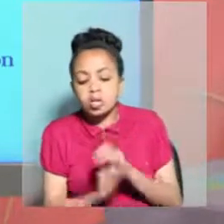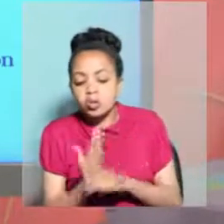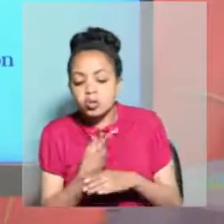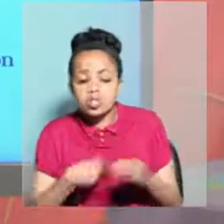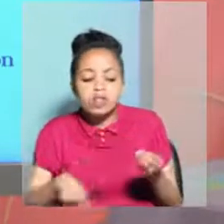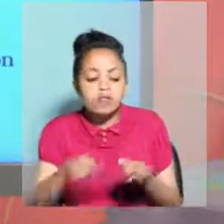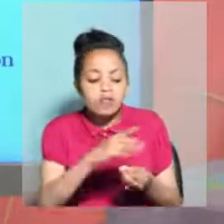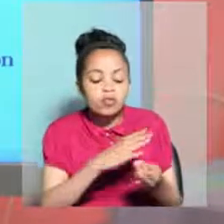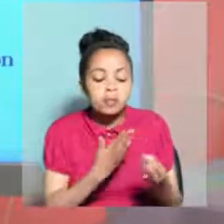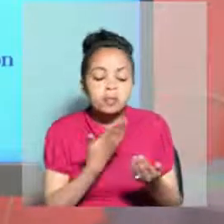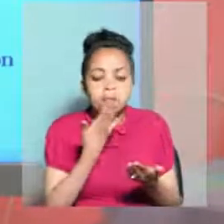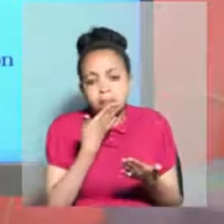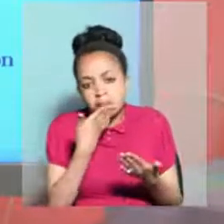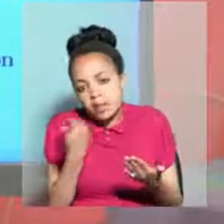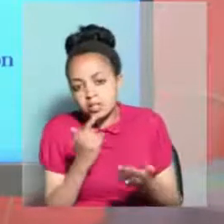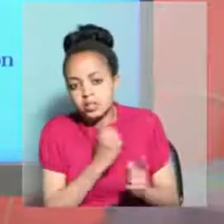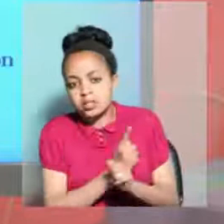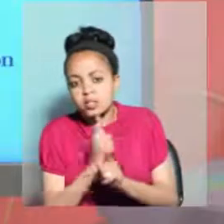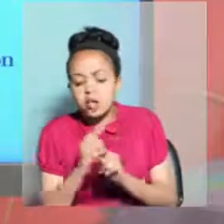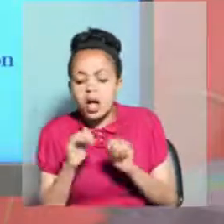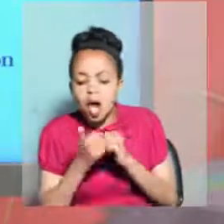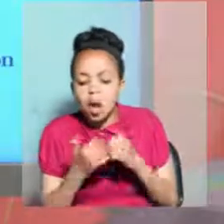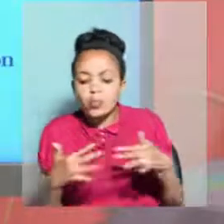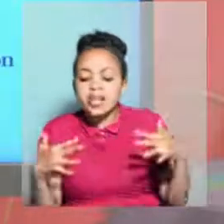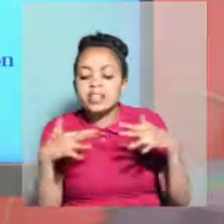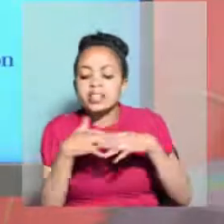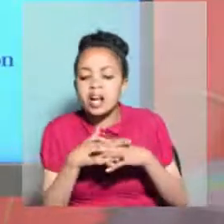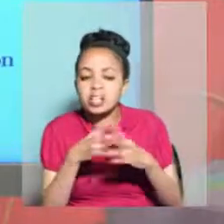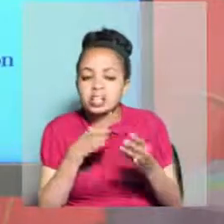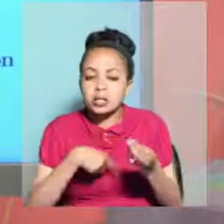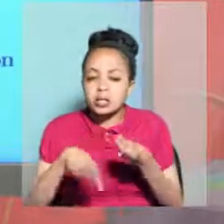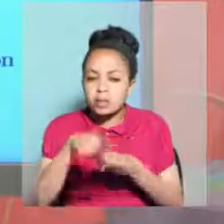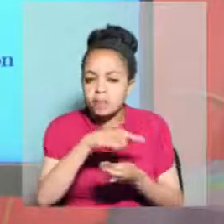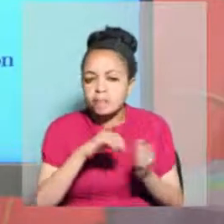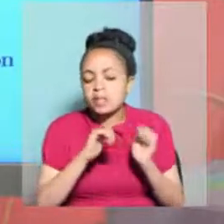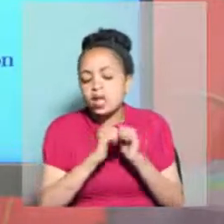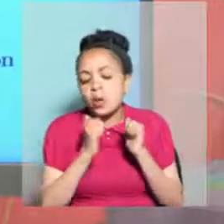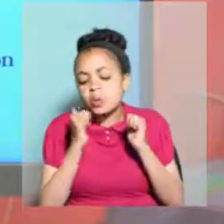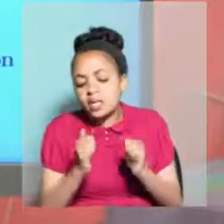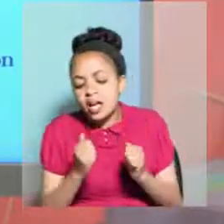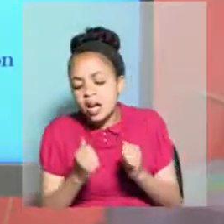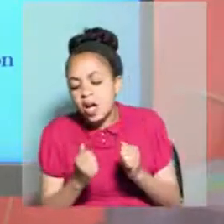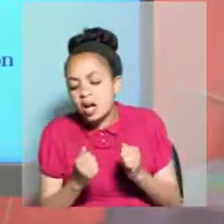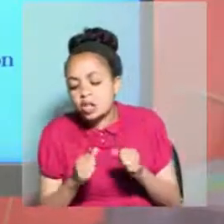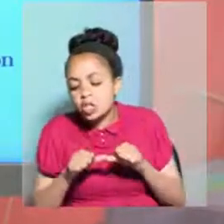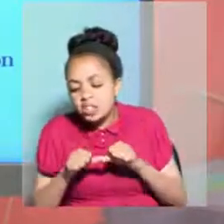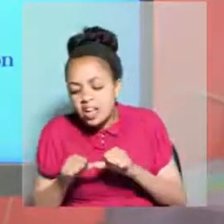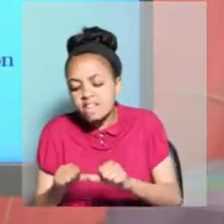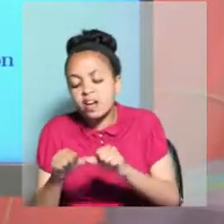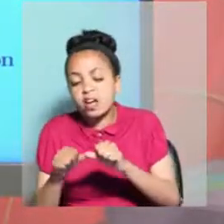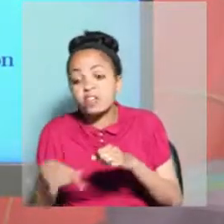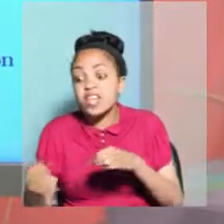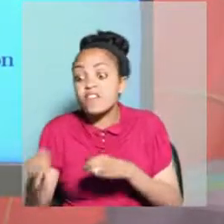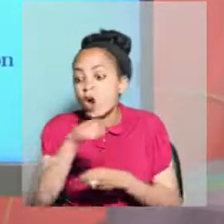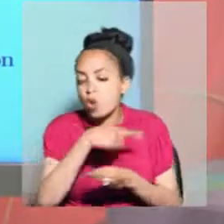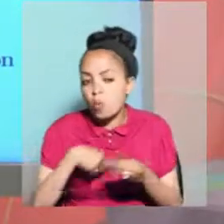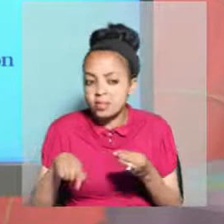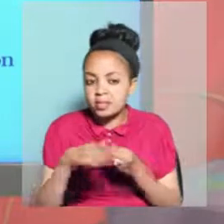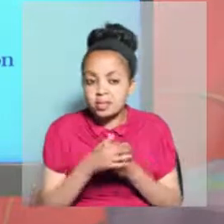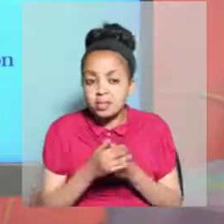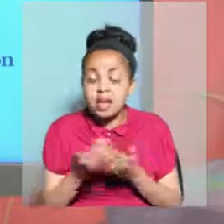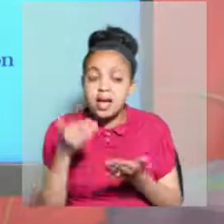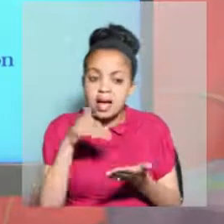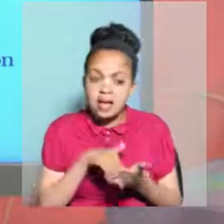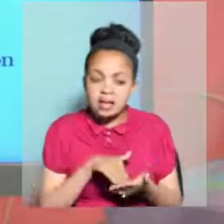of the environment, how population interact with the environment, how they can survive in their environment.